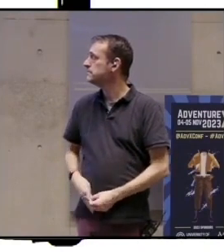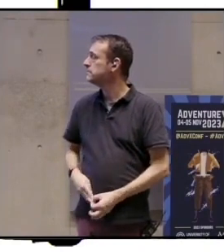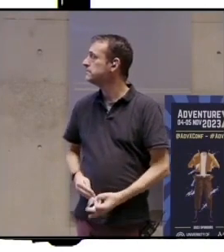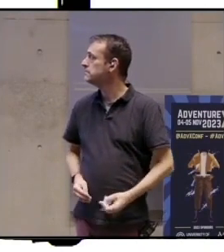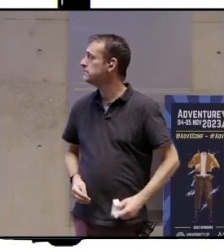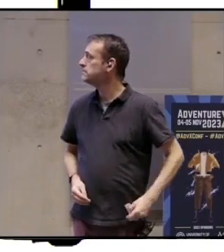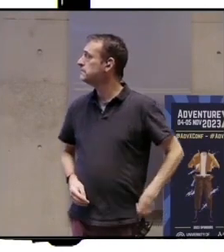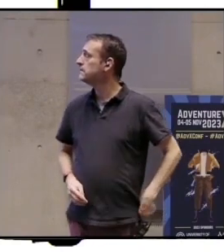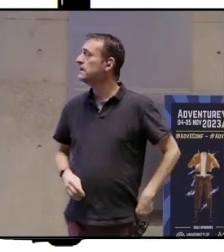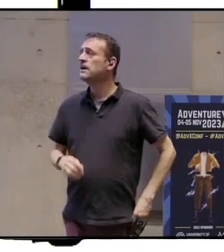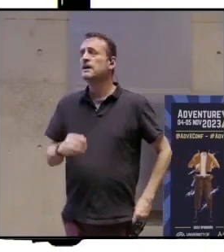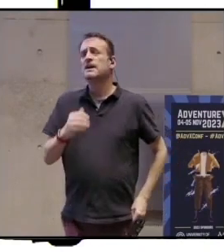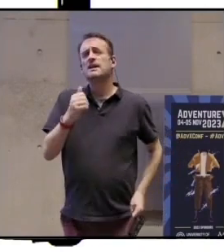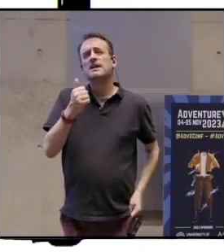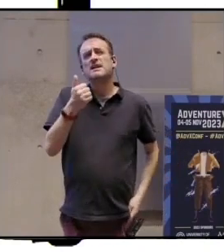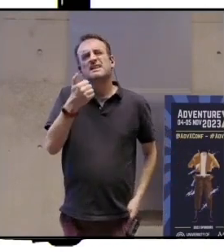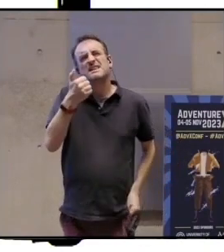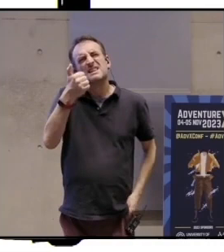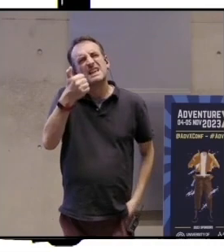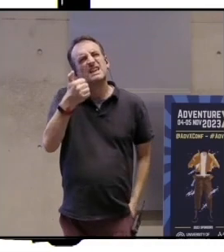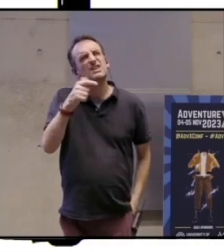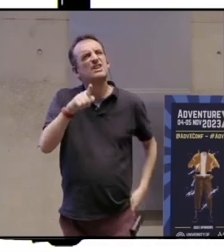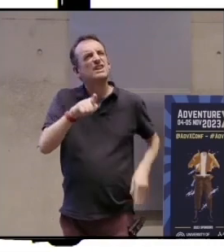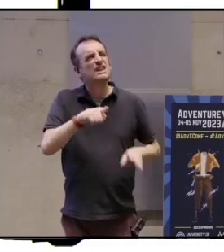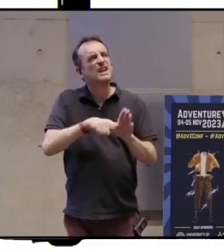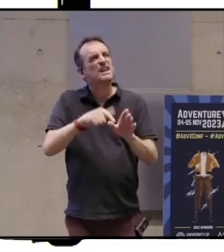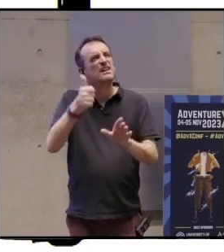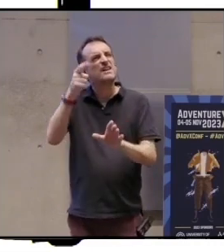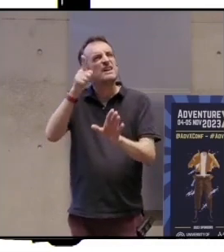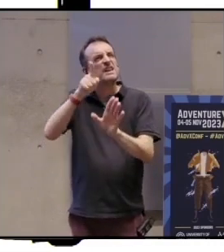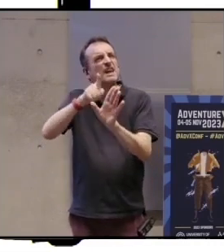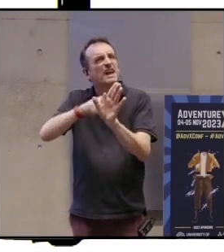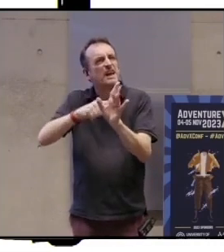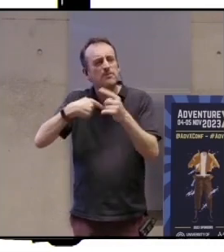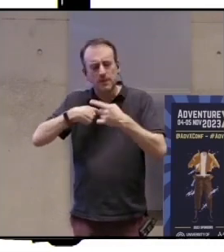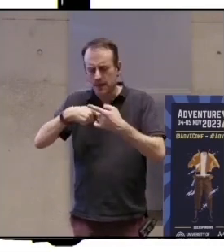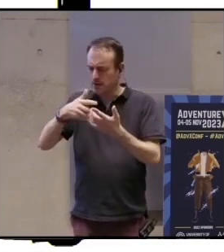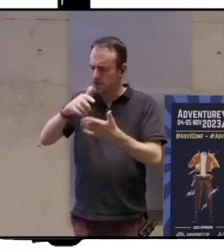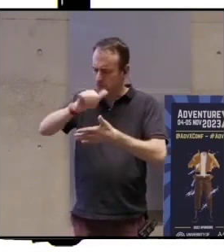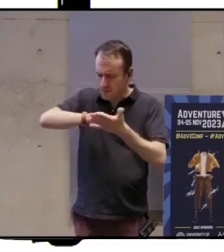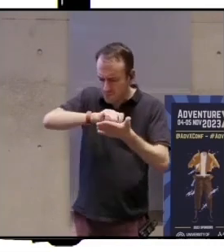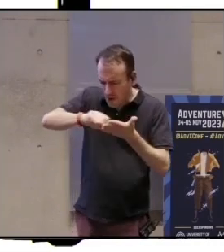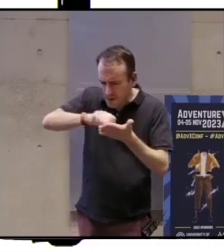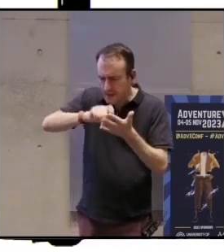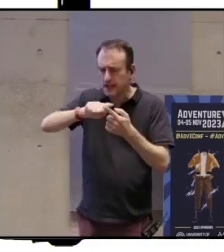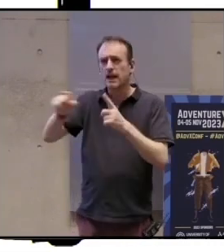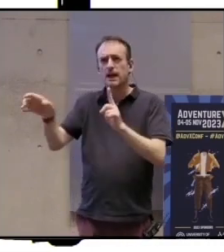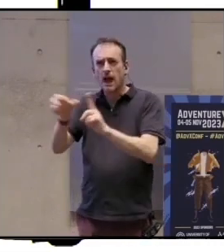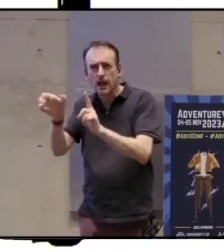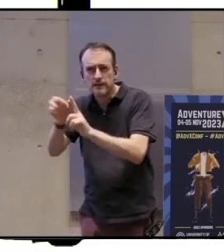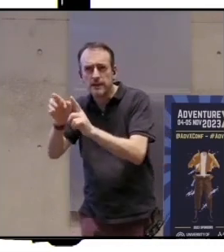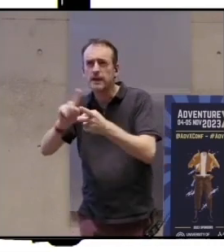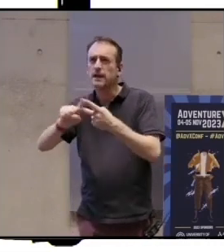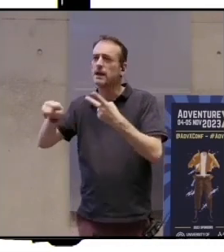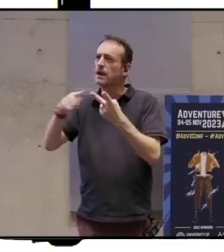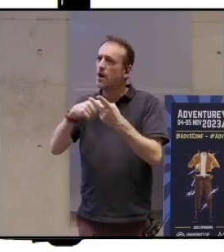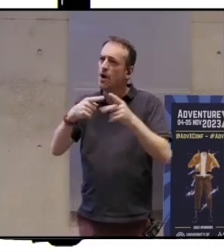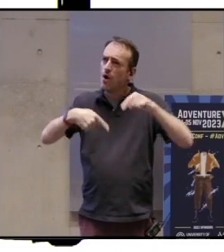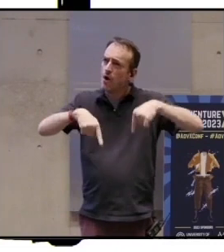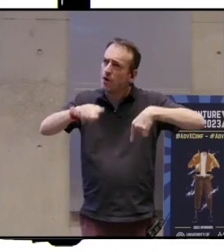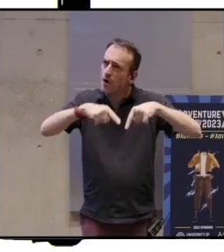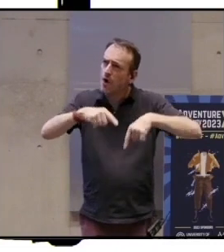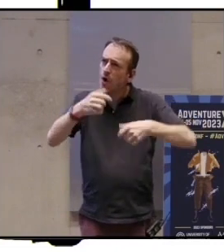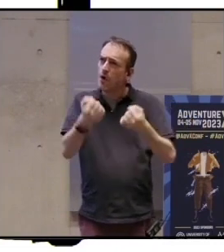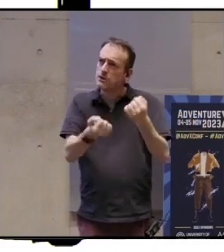casting sides and character sheets, evaluating auditions and self-tapes to select who we wanted for callbacks, directing voiceover auditions,